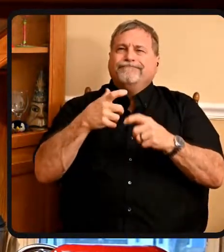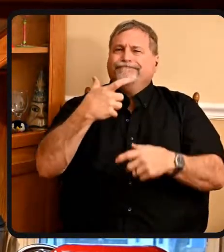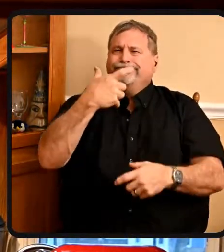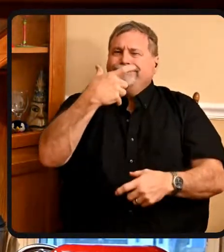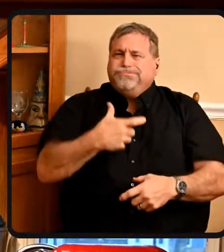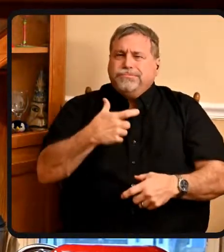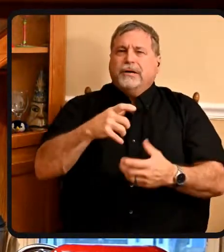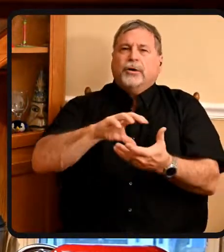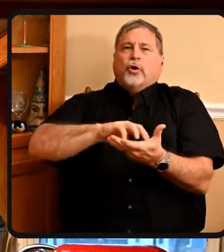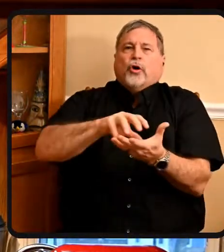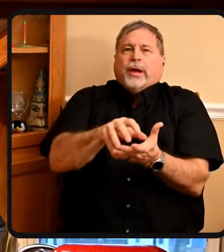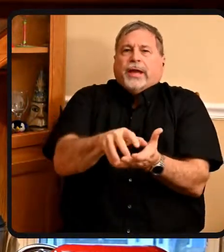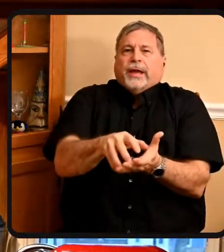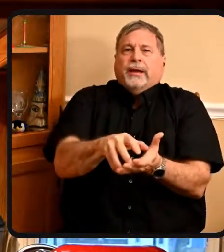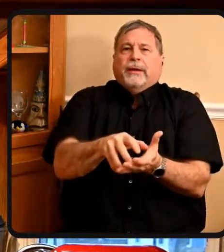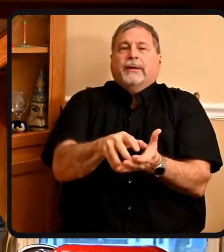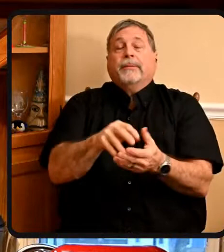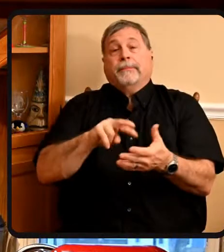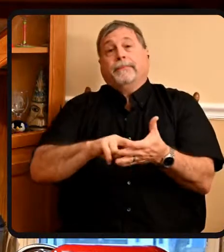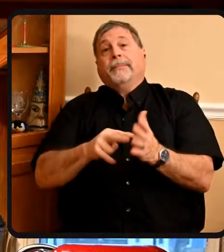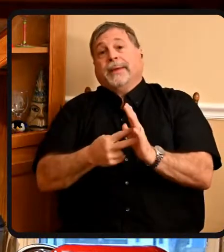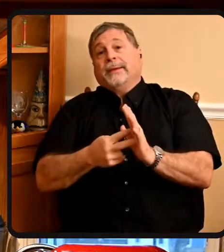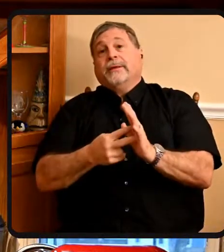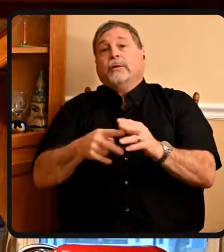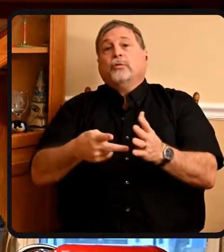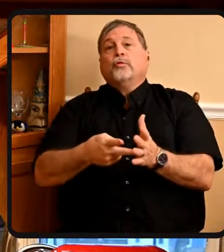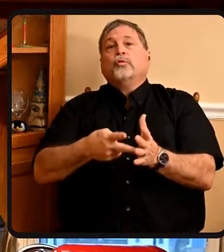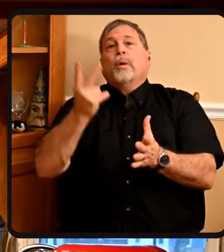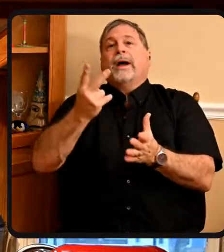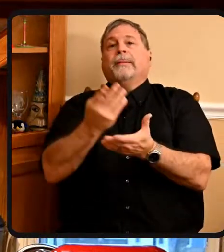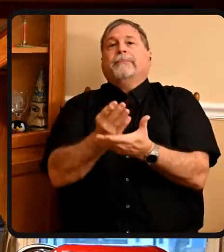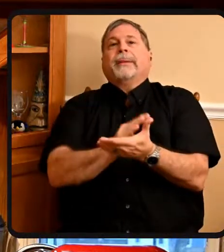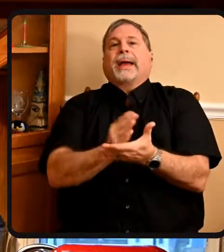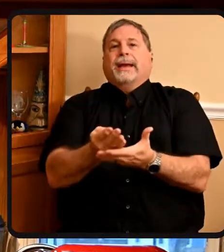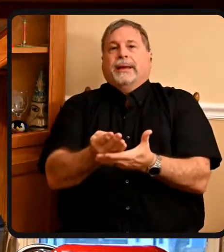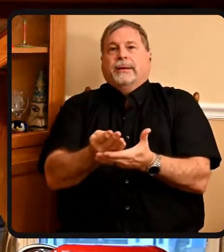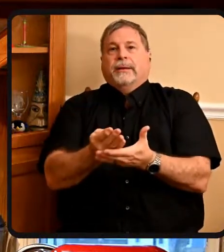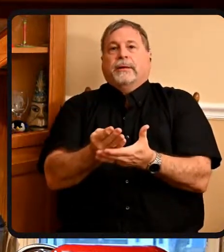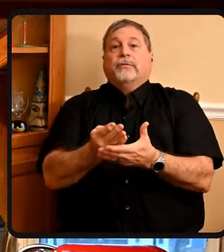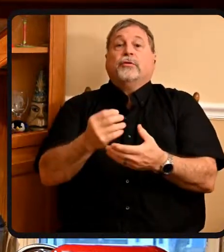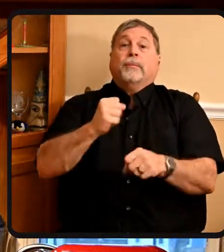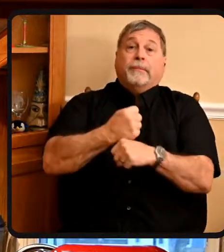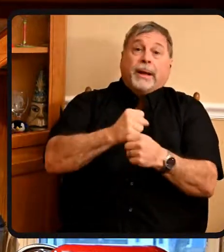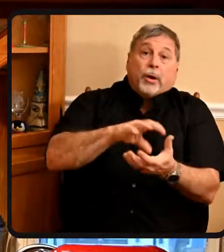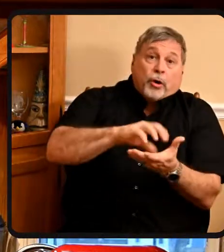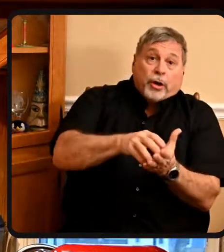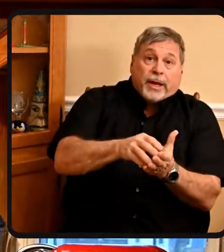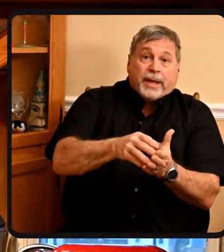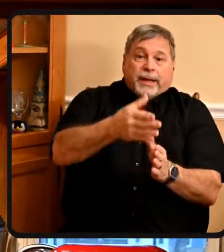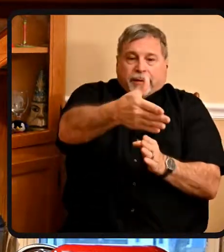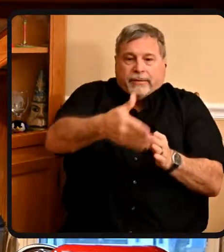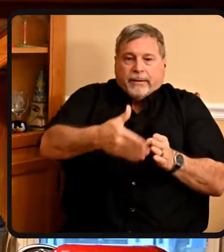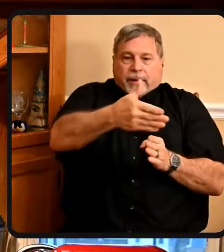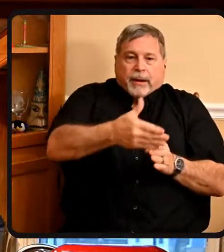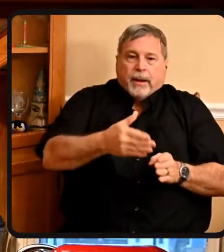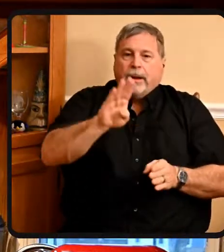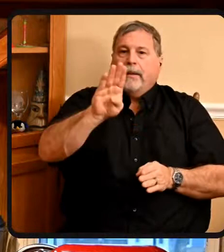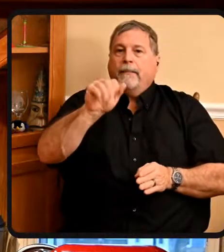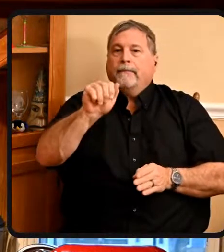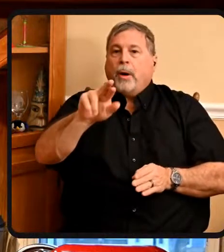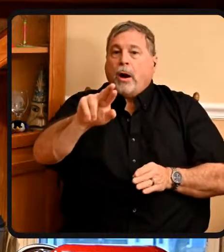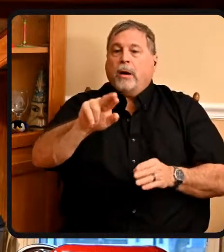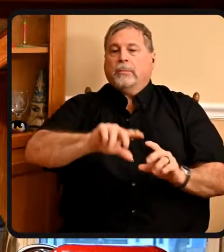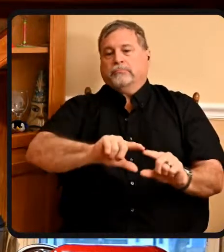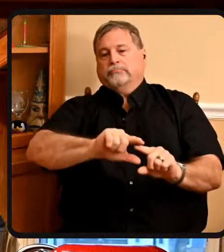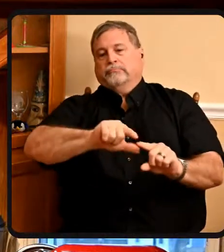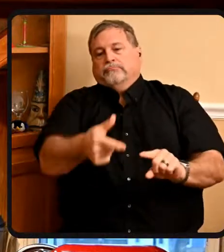dense cookie, and since biscotti basically means twice baked, you take a cookie, you cut it into a bar, you lay it on its side